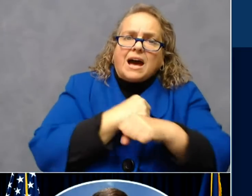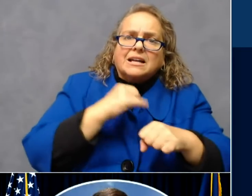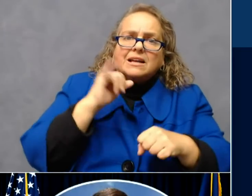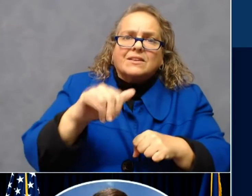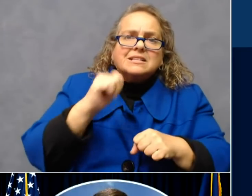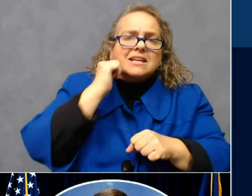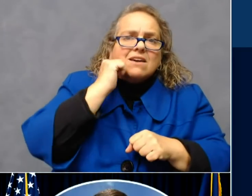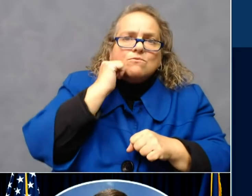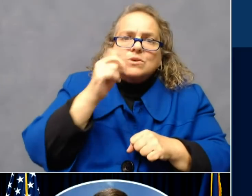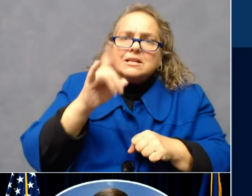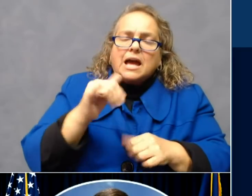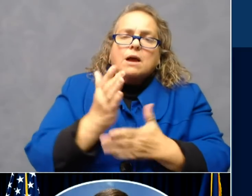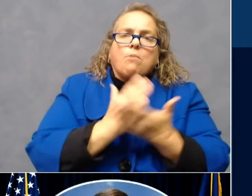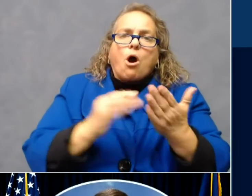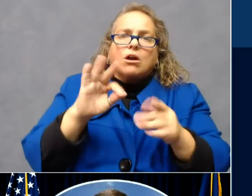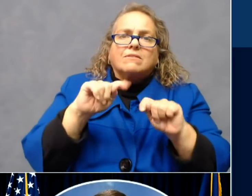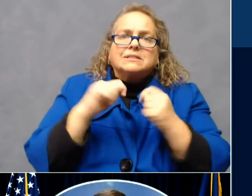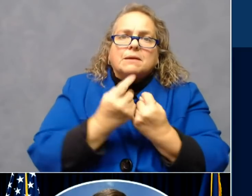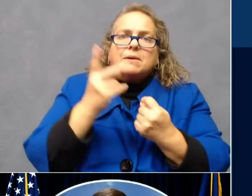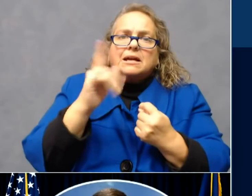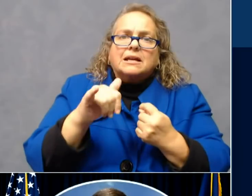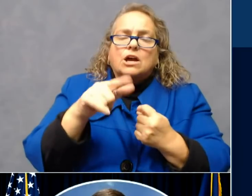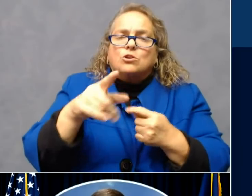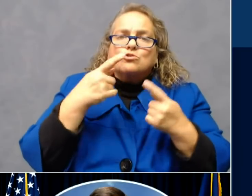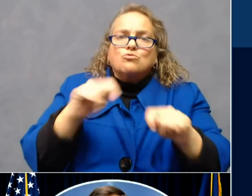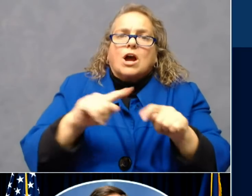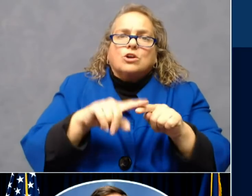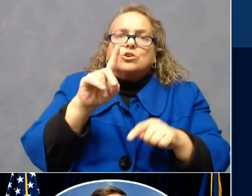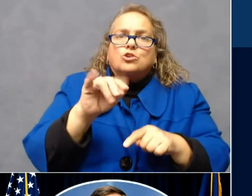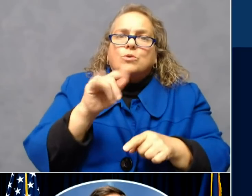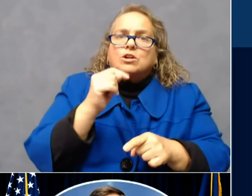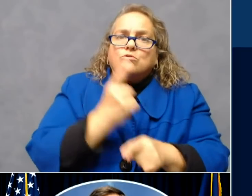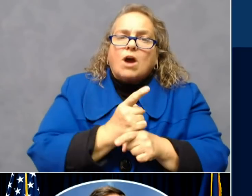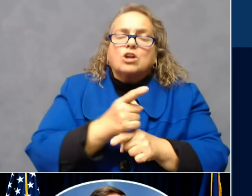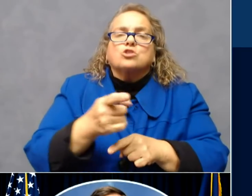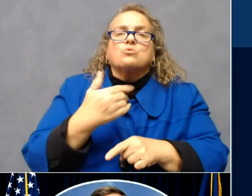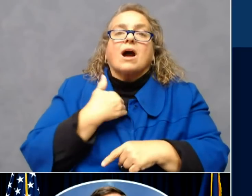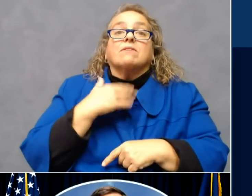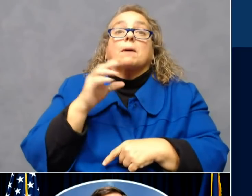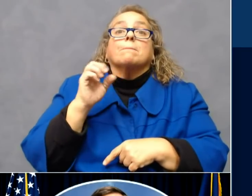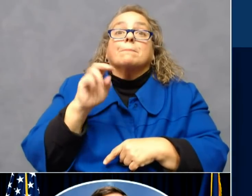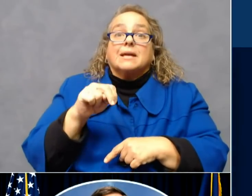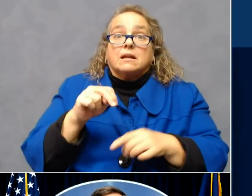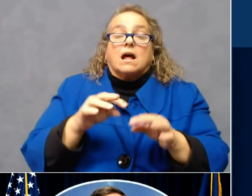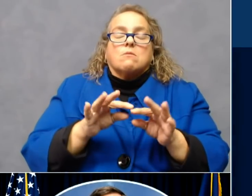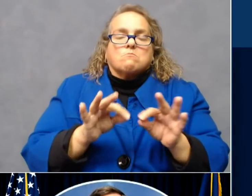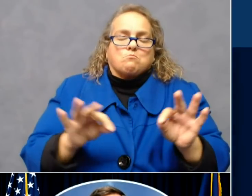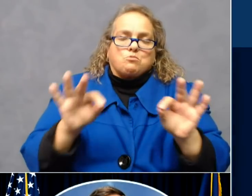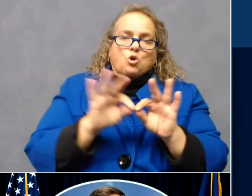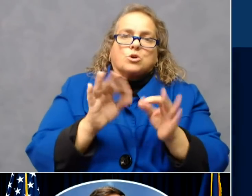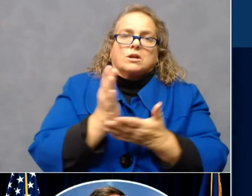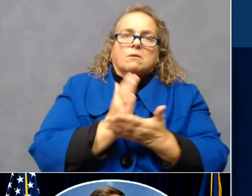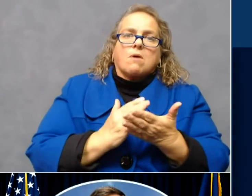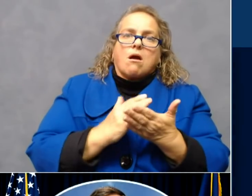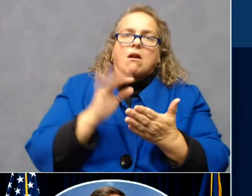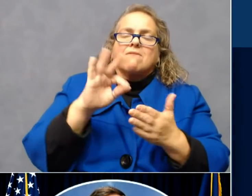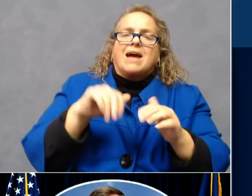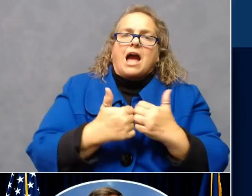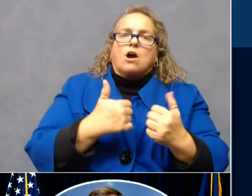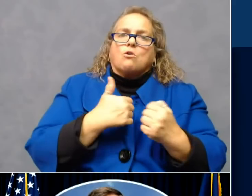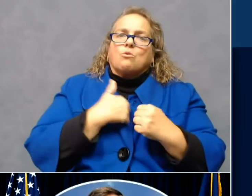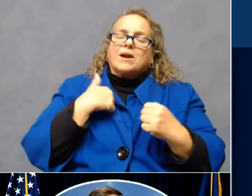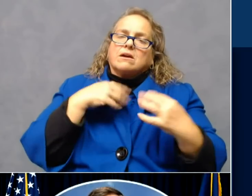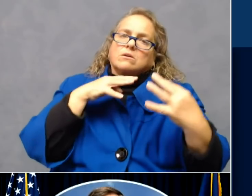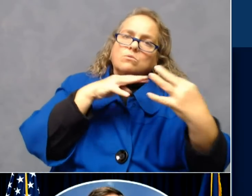do it right. You have been an important piece of how we fought back against this virus.